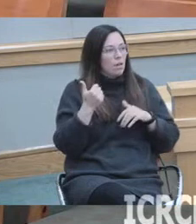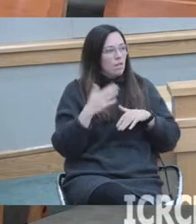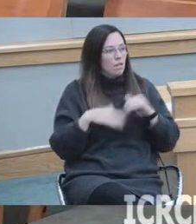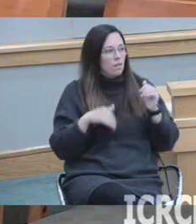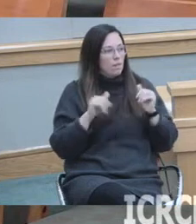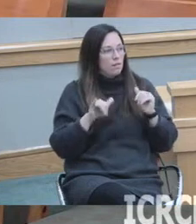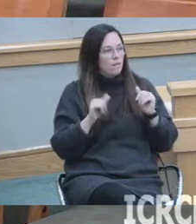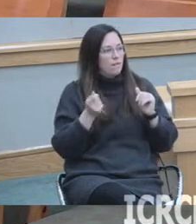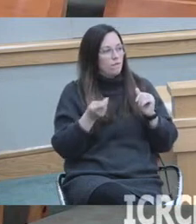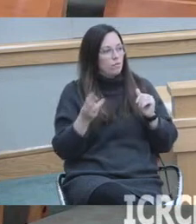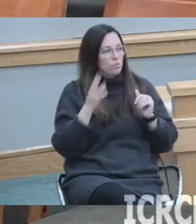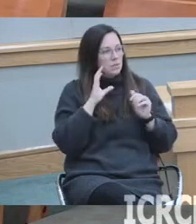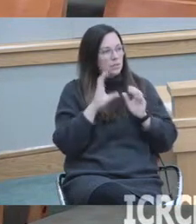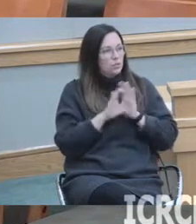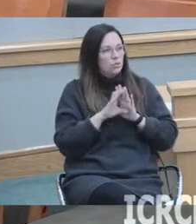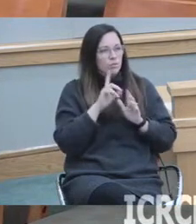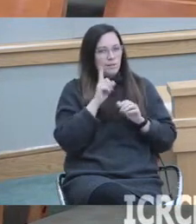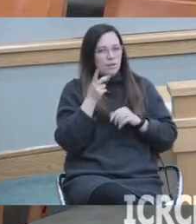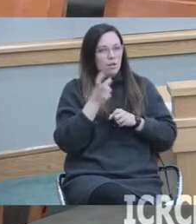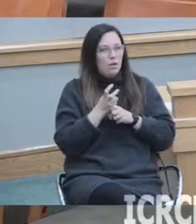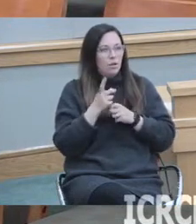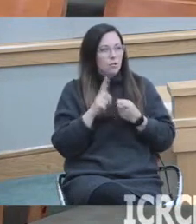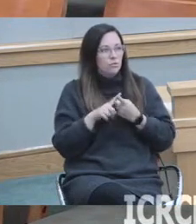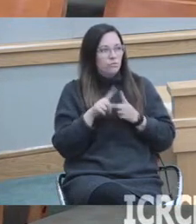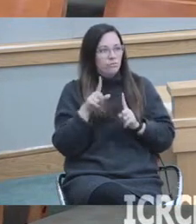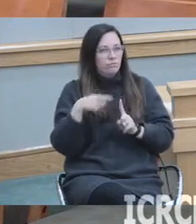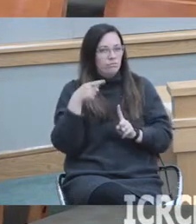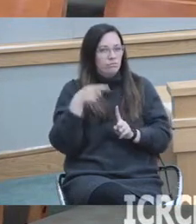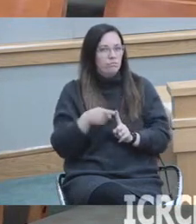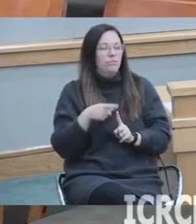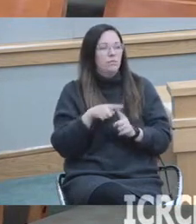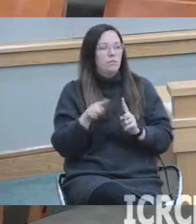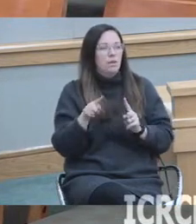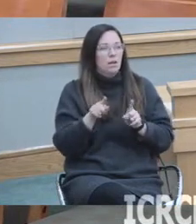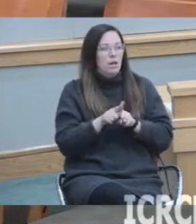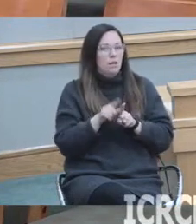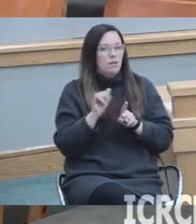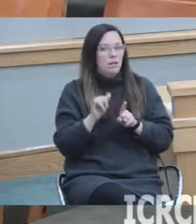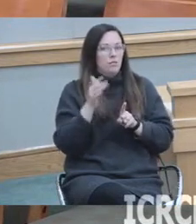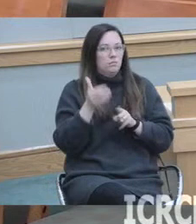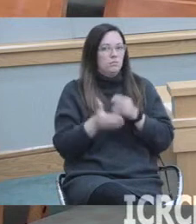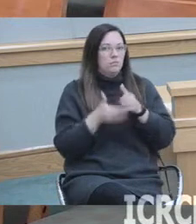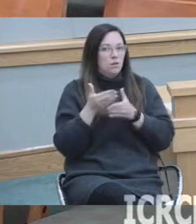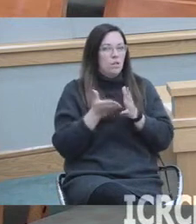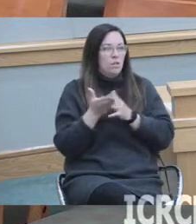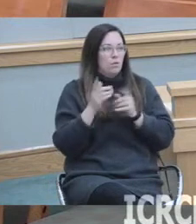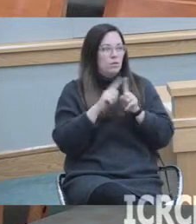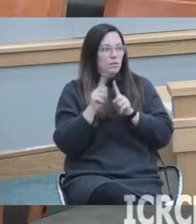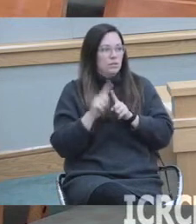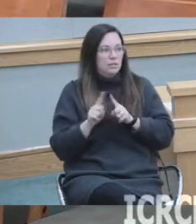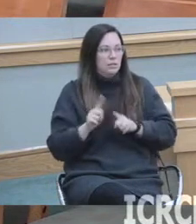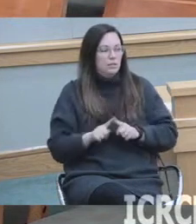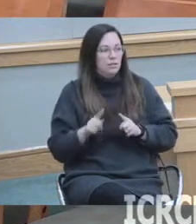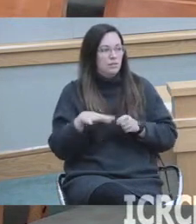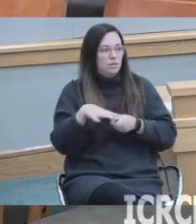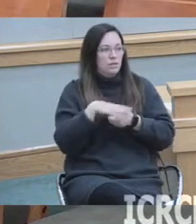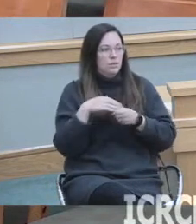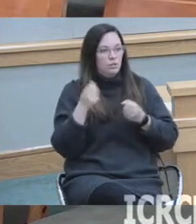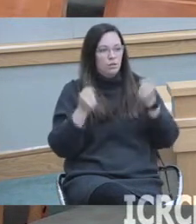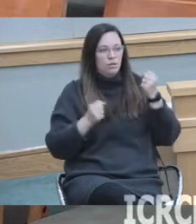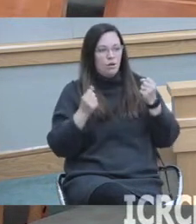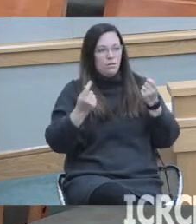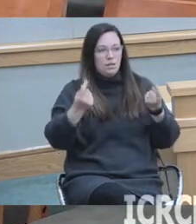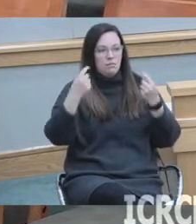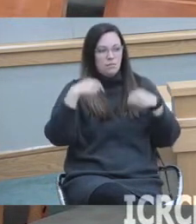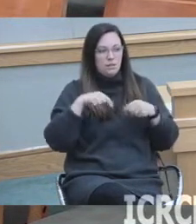pictures, it's hard to really pin that down. But as these go through the different areas and as cars come into the village, we will